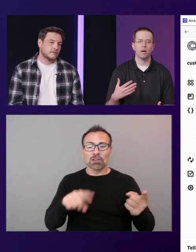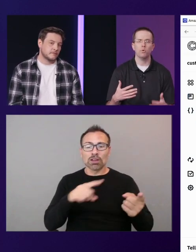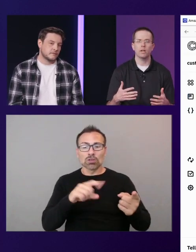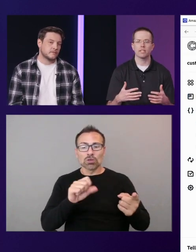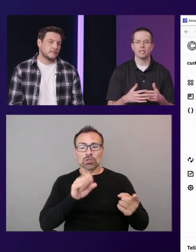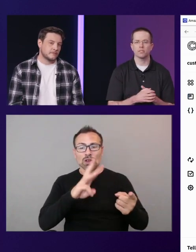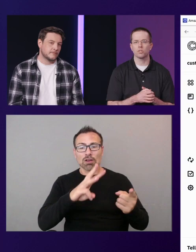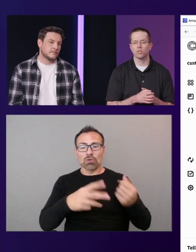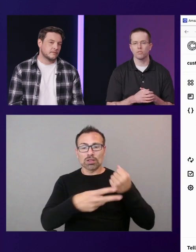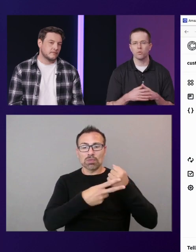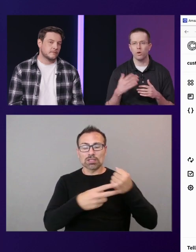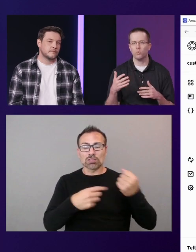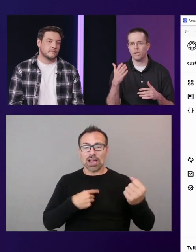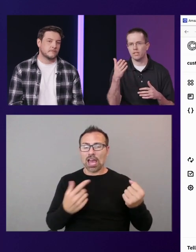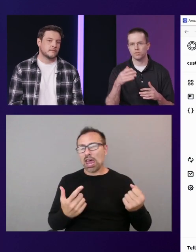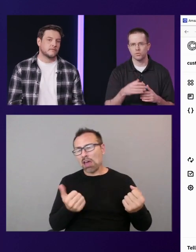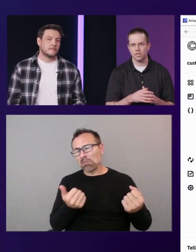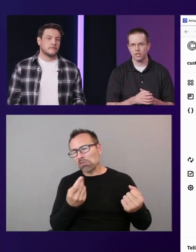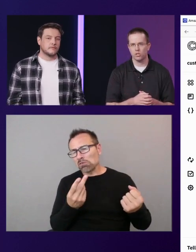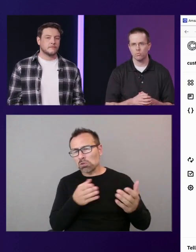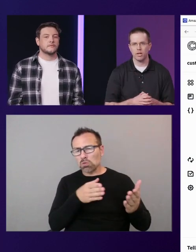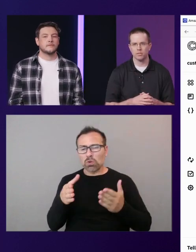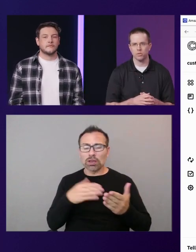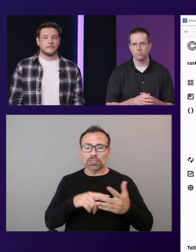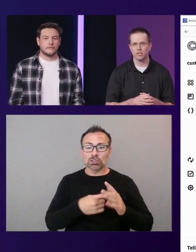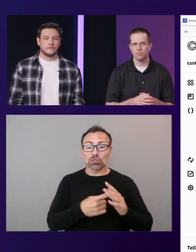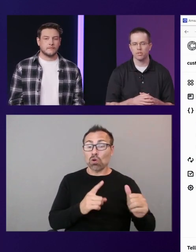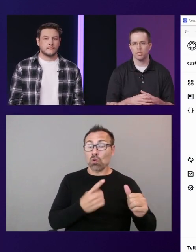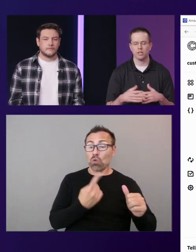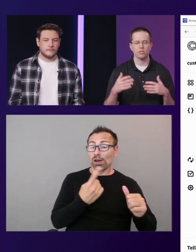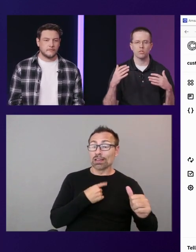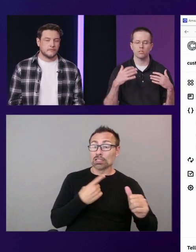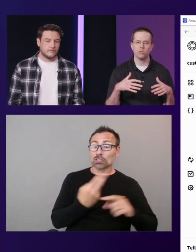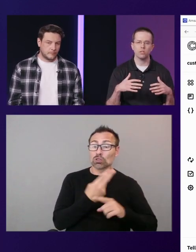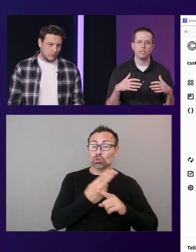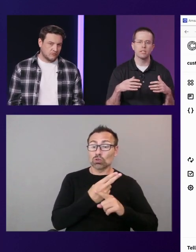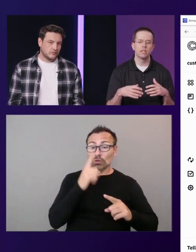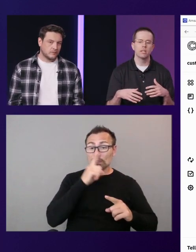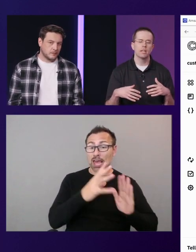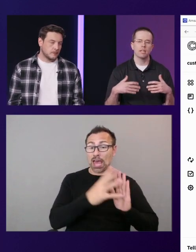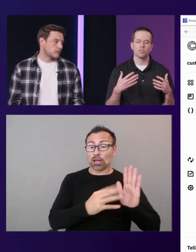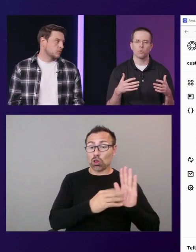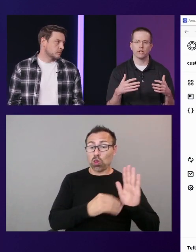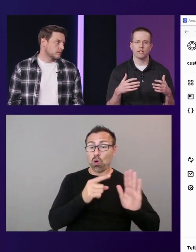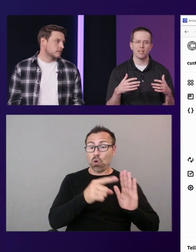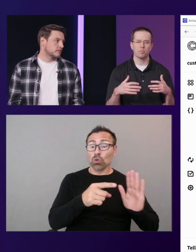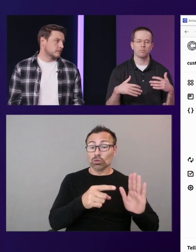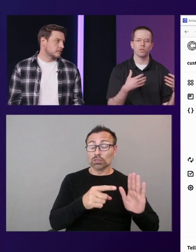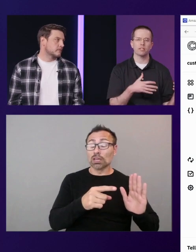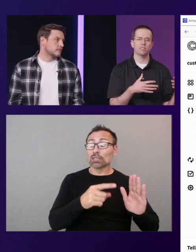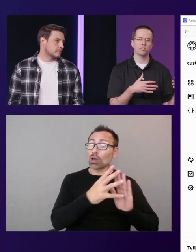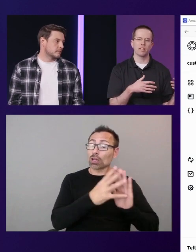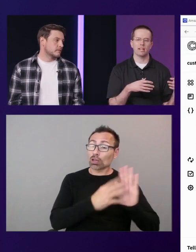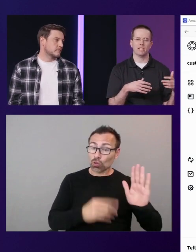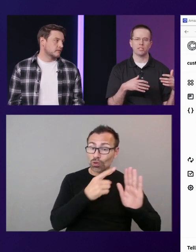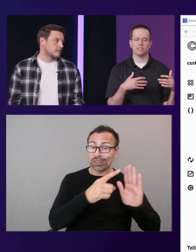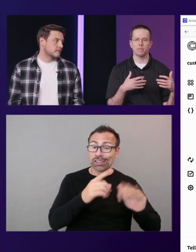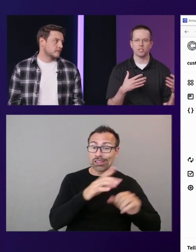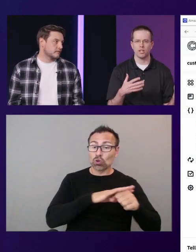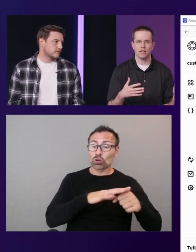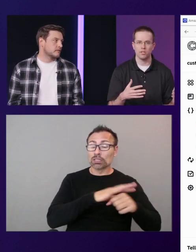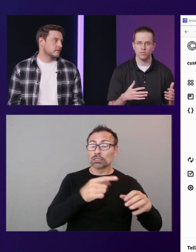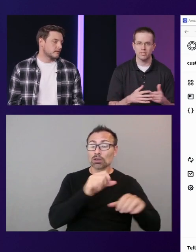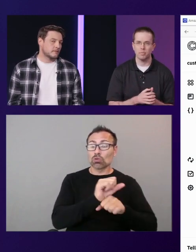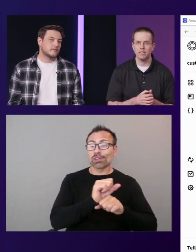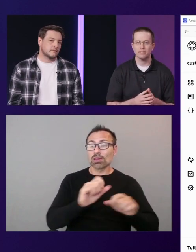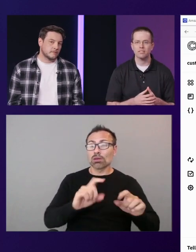got a couple ways I could get started, right? One way is use that clone repository button up there. I could clone it locally and start working on it, but before I could do that, I'd actually have to make